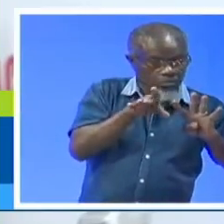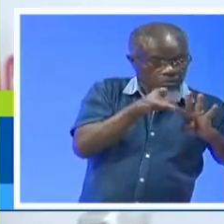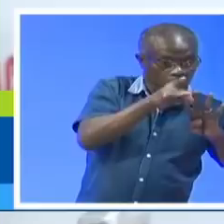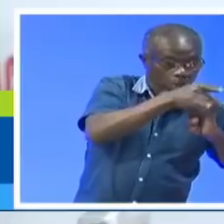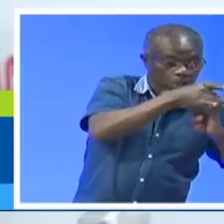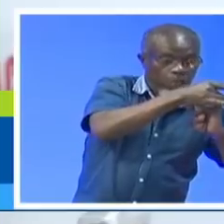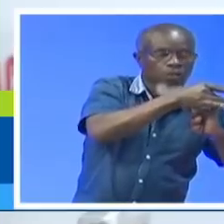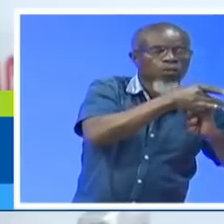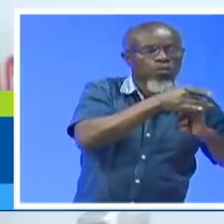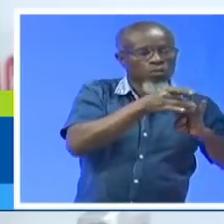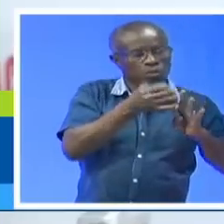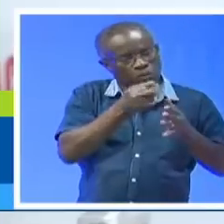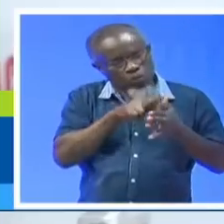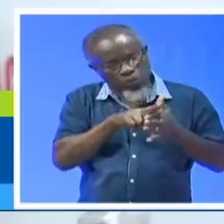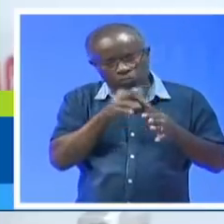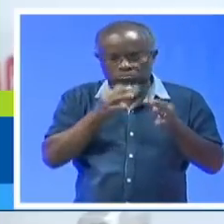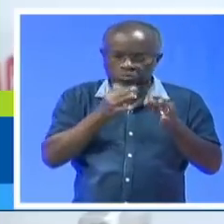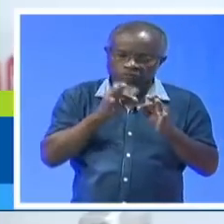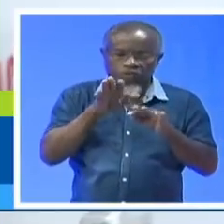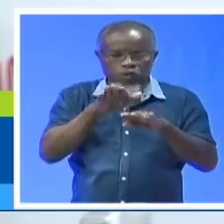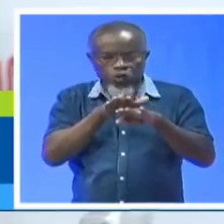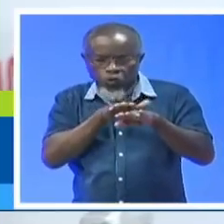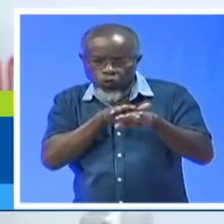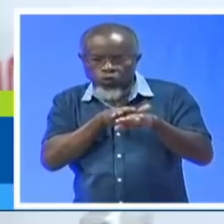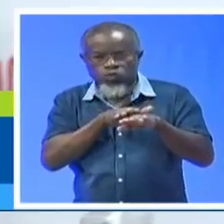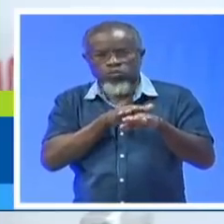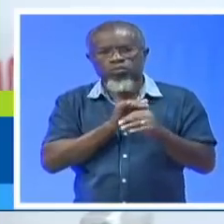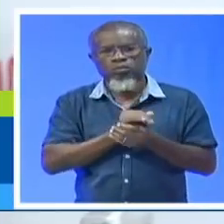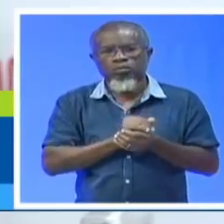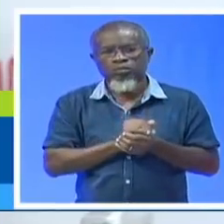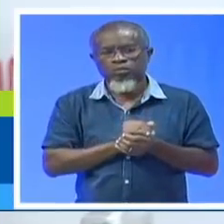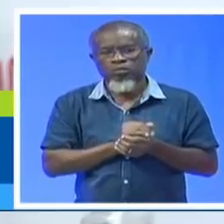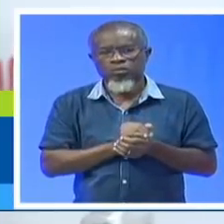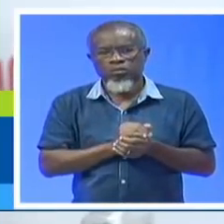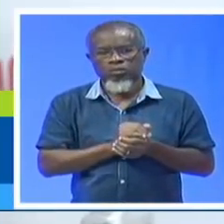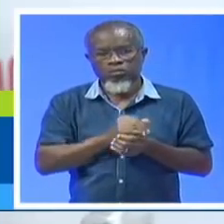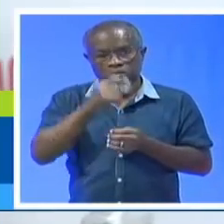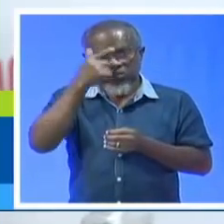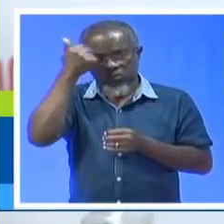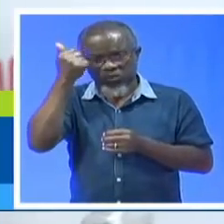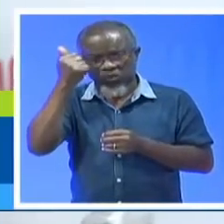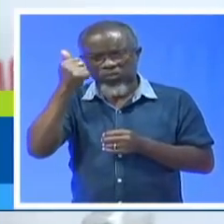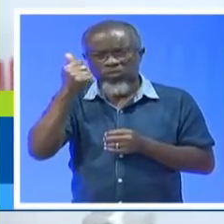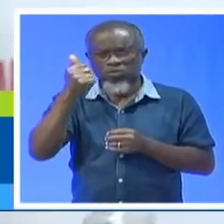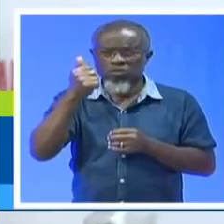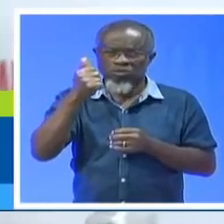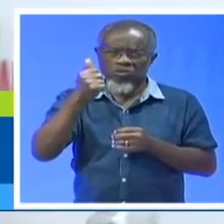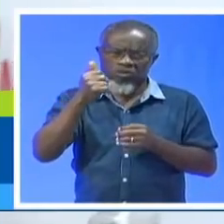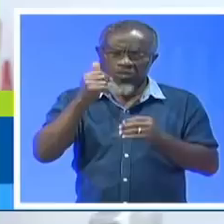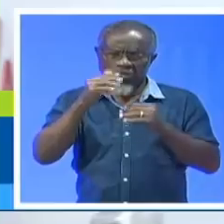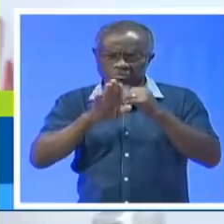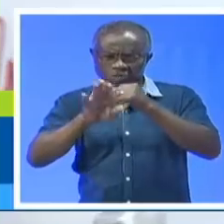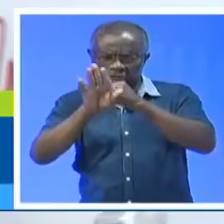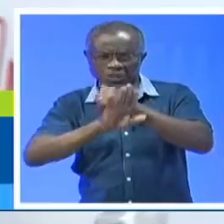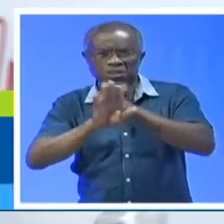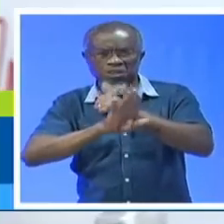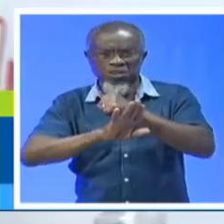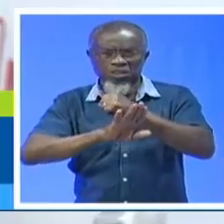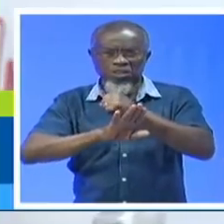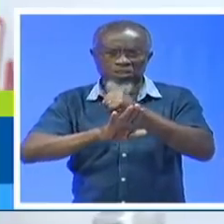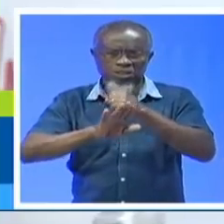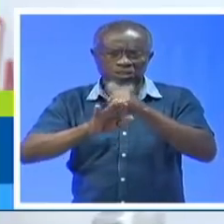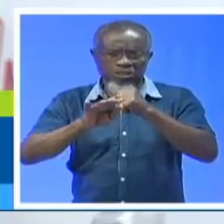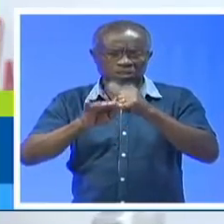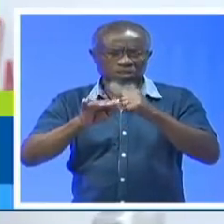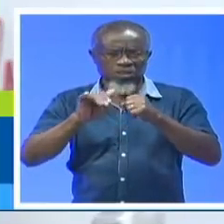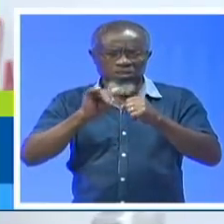or the effective reproduction number. Now, because herd immunity, or because levels of immunity in the population aren't all or